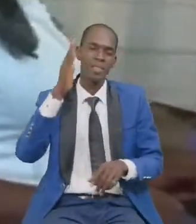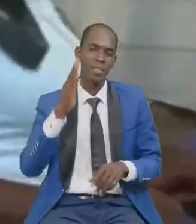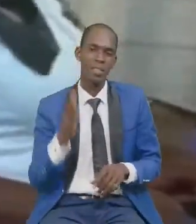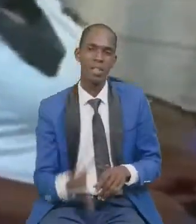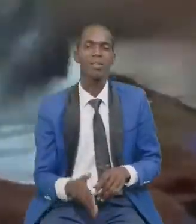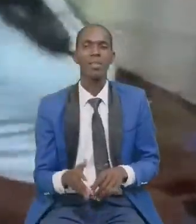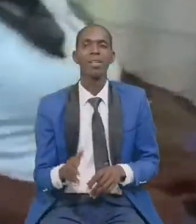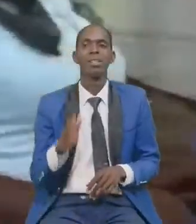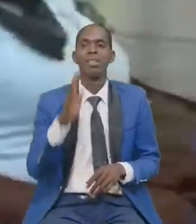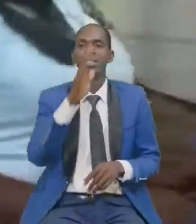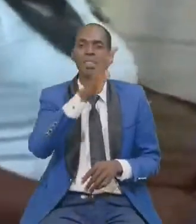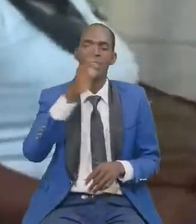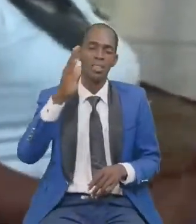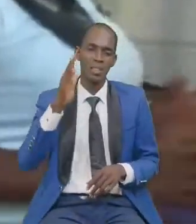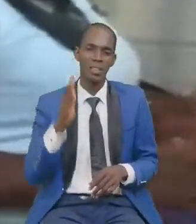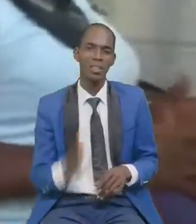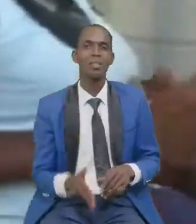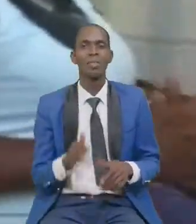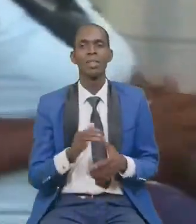said never.